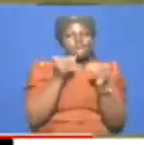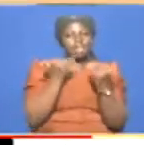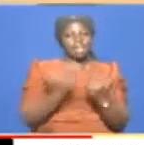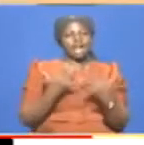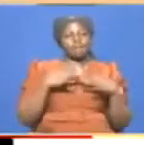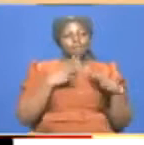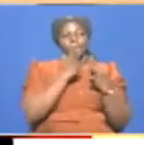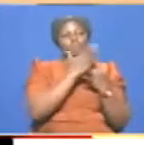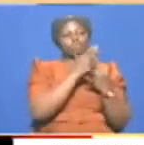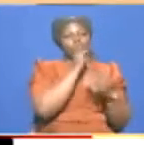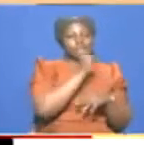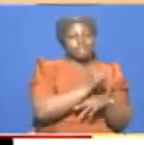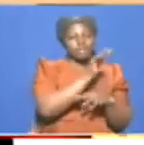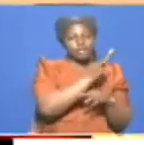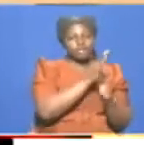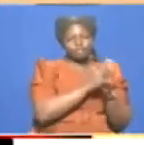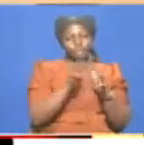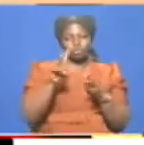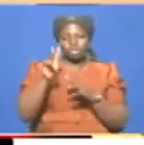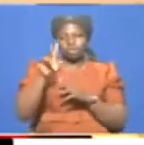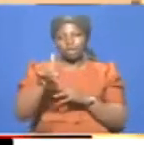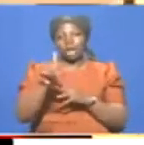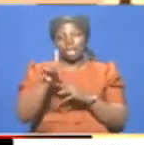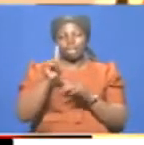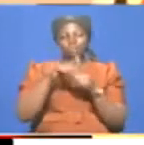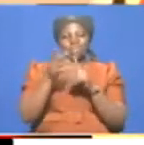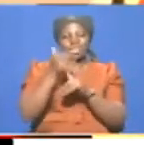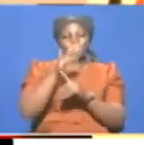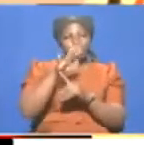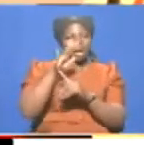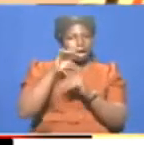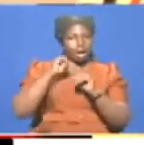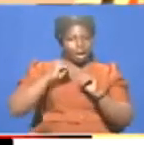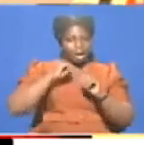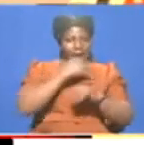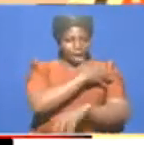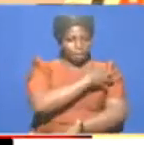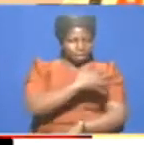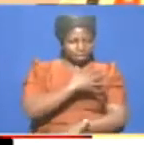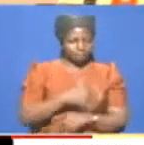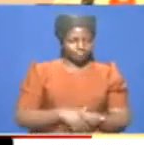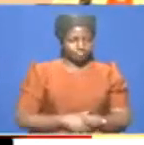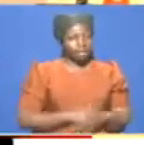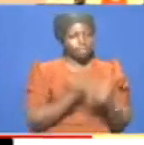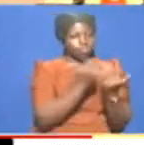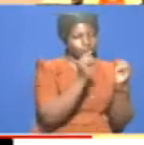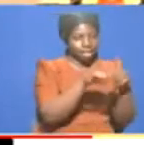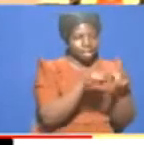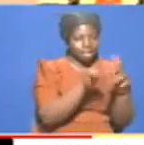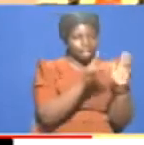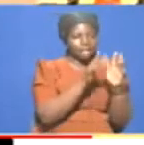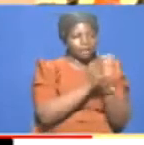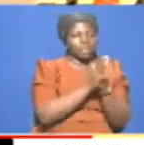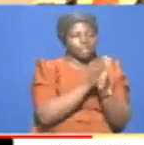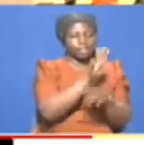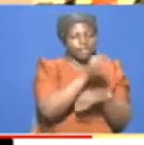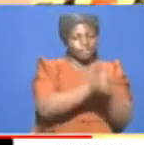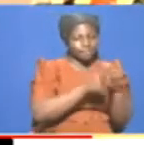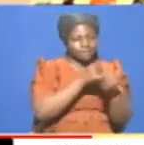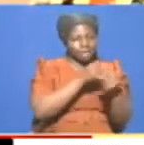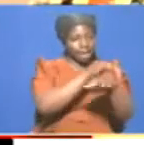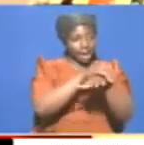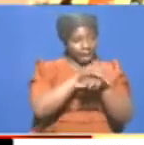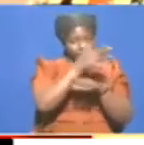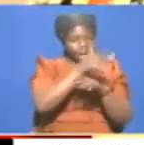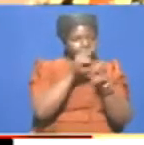potential. Well, typically a young person starts playing, they can start from 5. In England they start from 5.